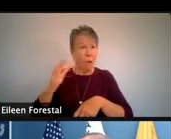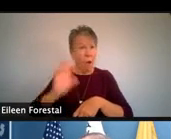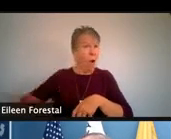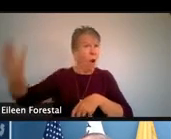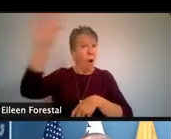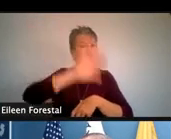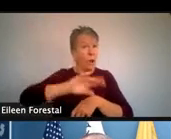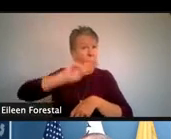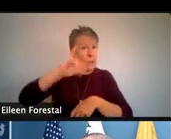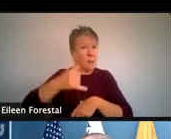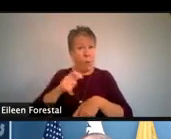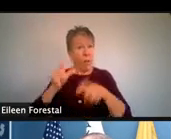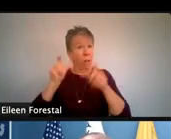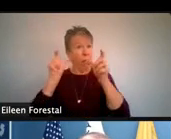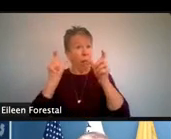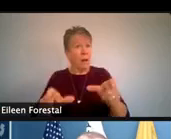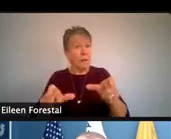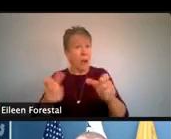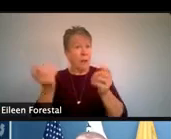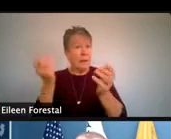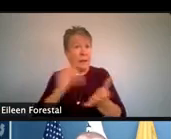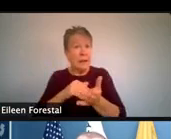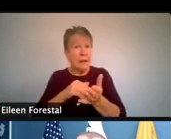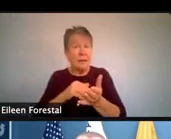like Newark is doing?